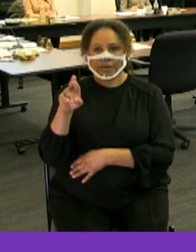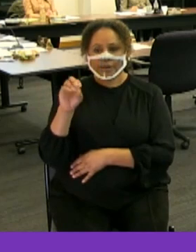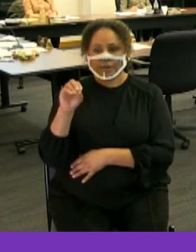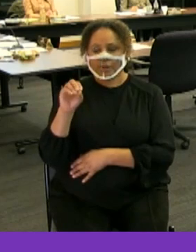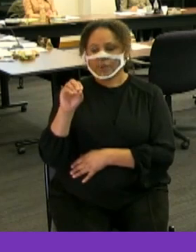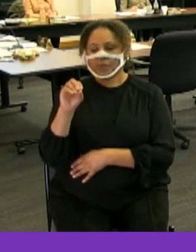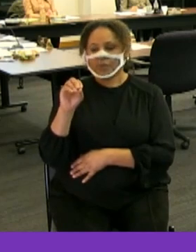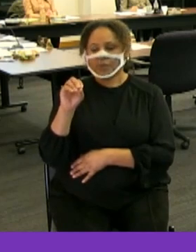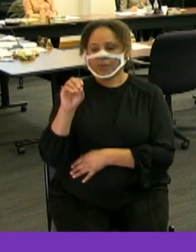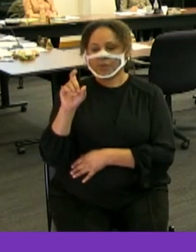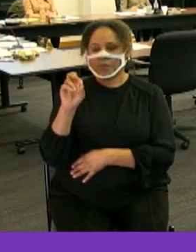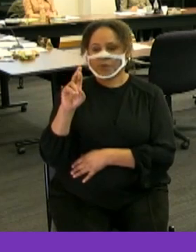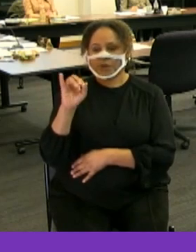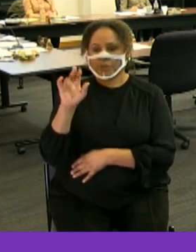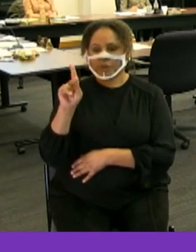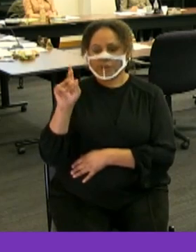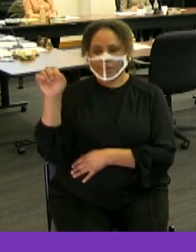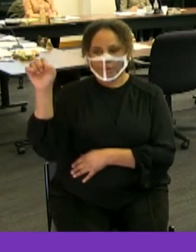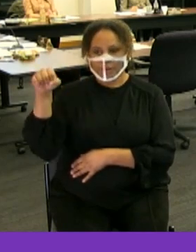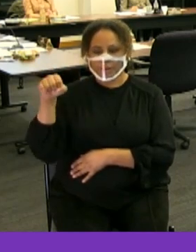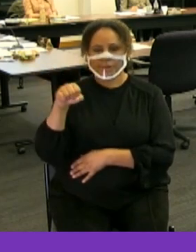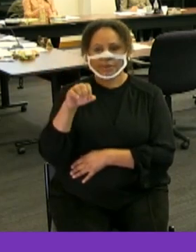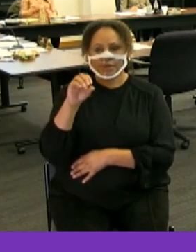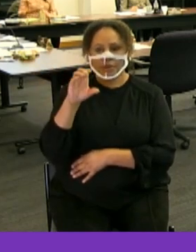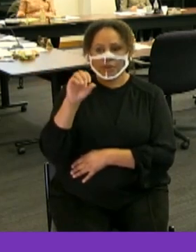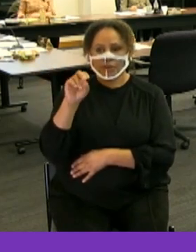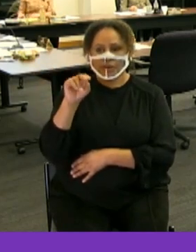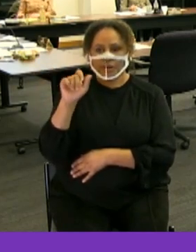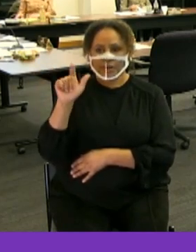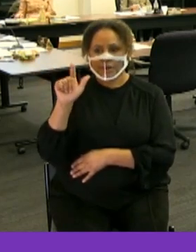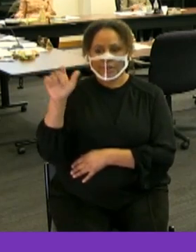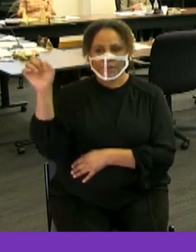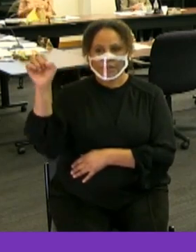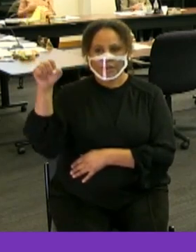Frederick? Aye. And O'Connell? Yes.